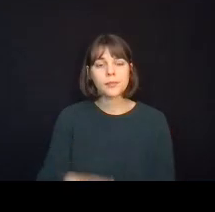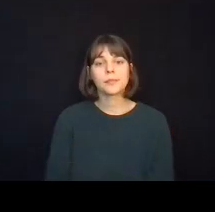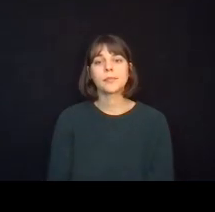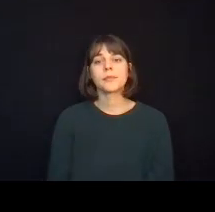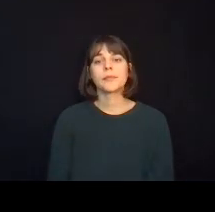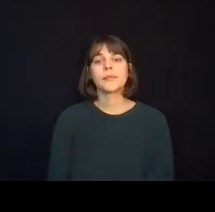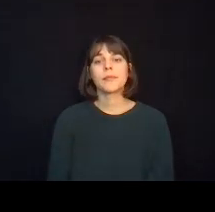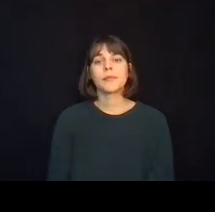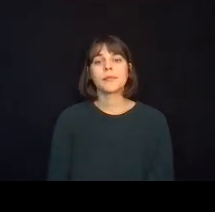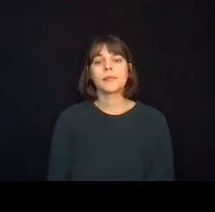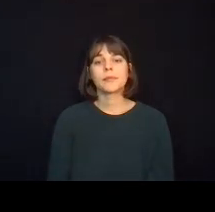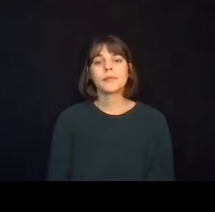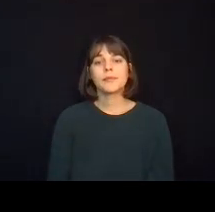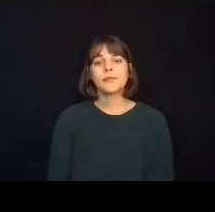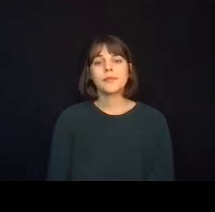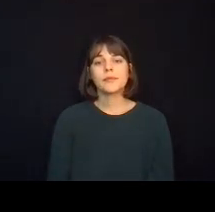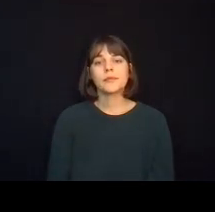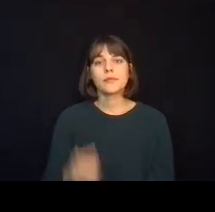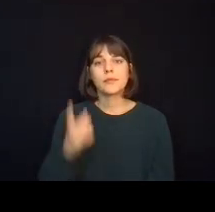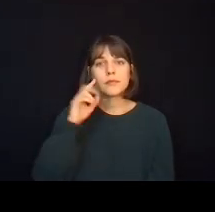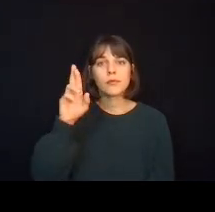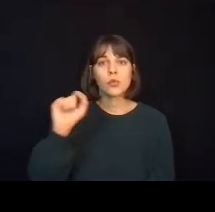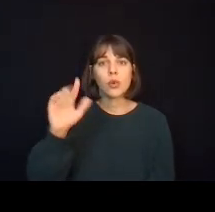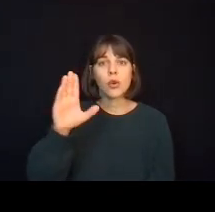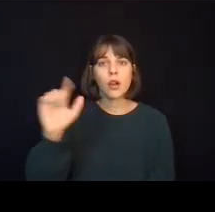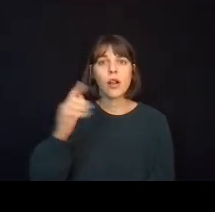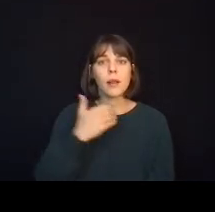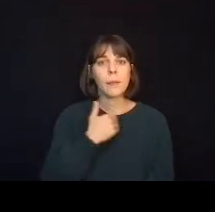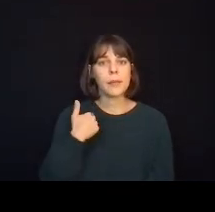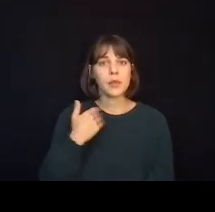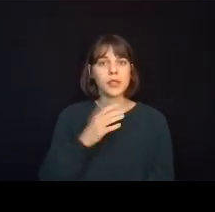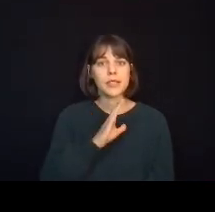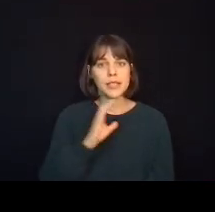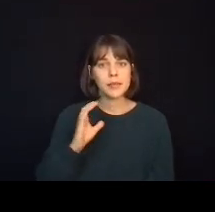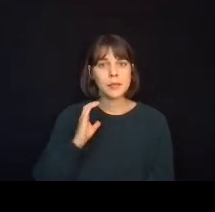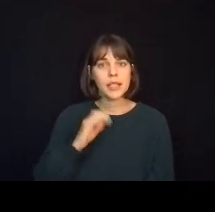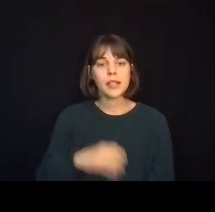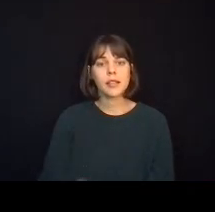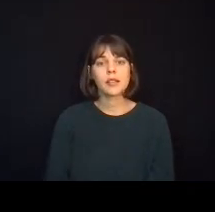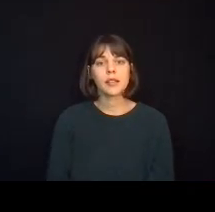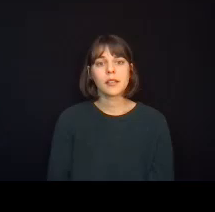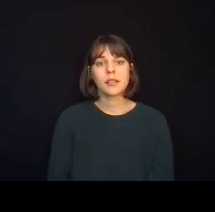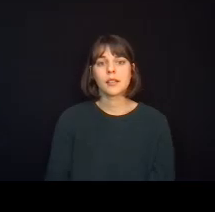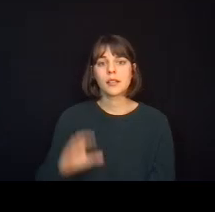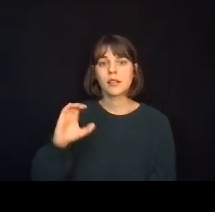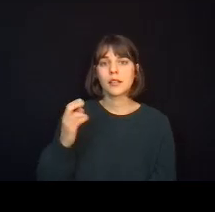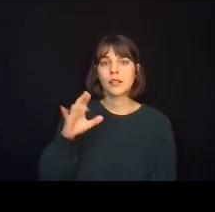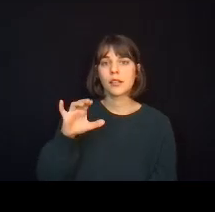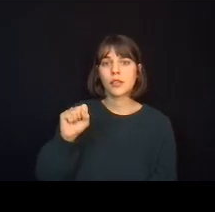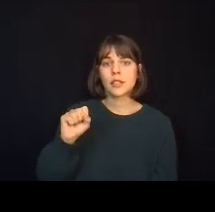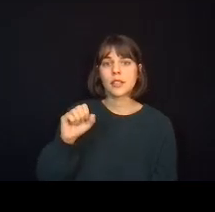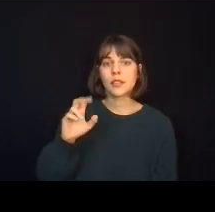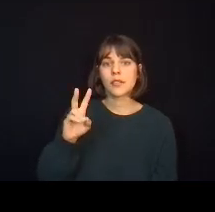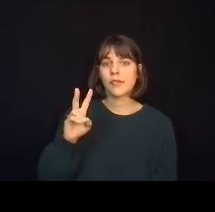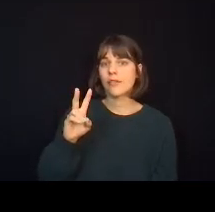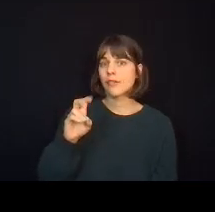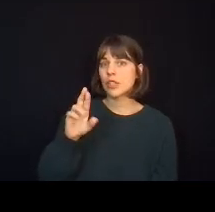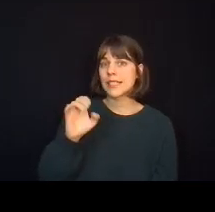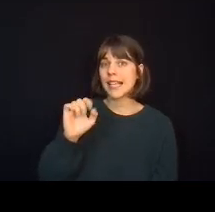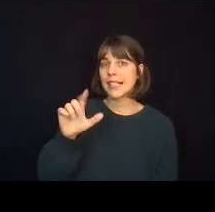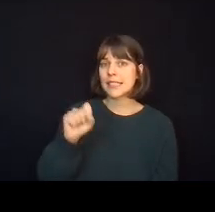time. For roll call, members of the committee, Chris Purcell.